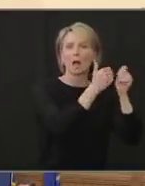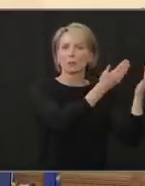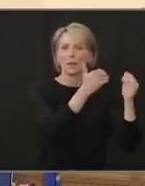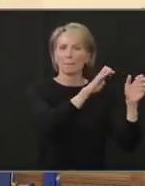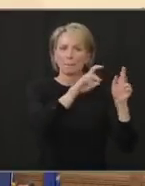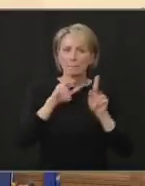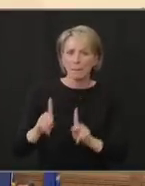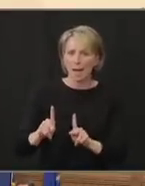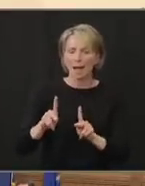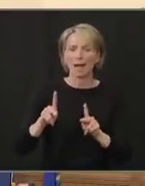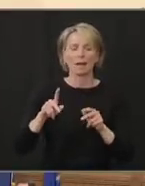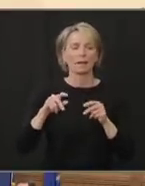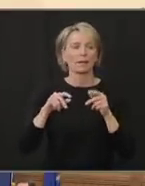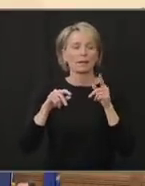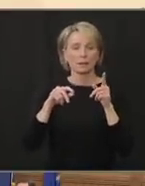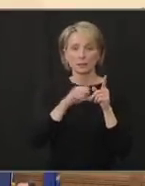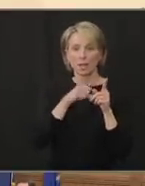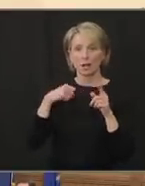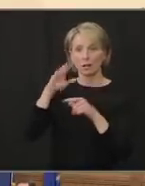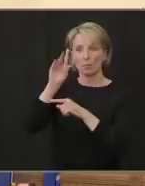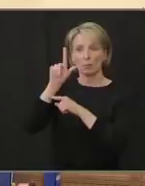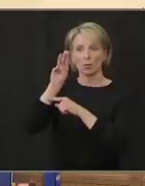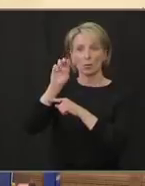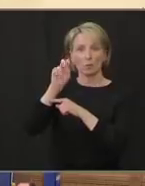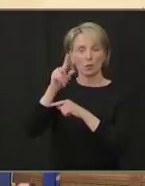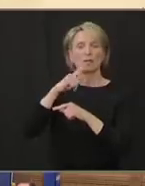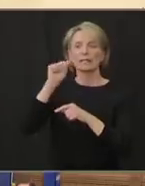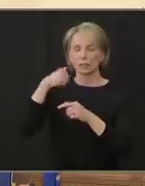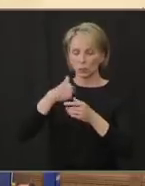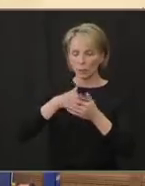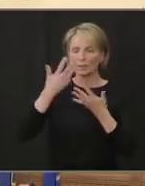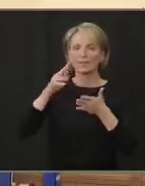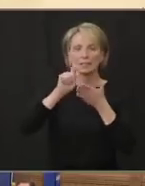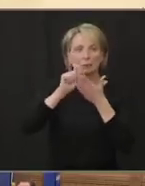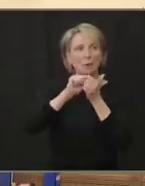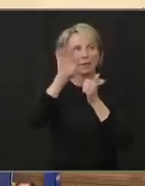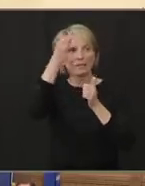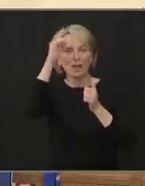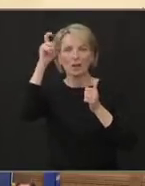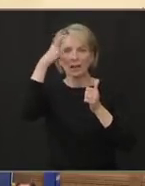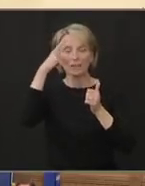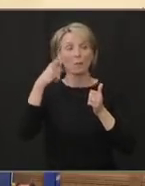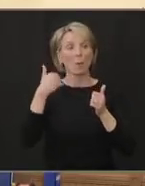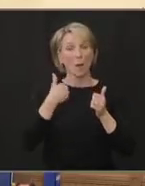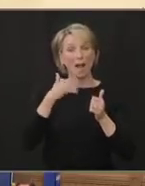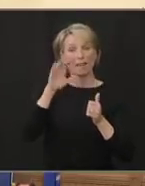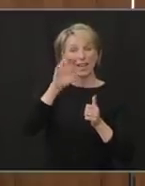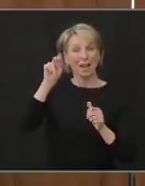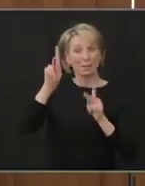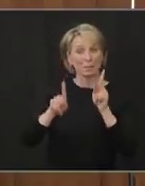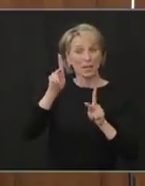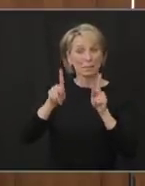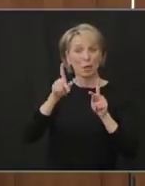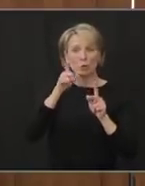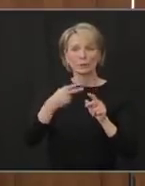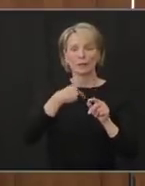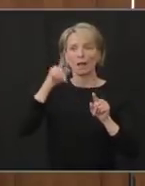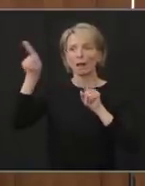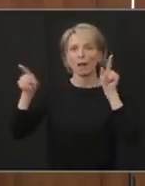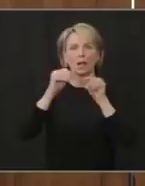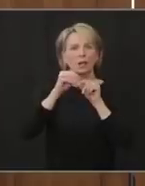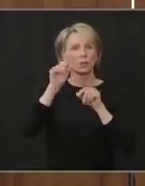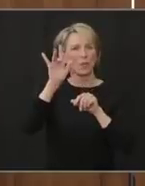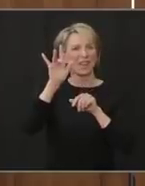a letter together. There are still people stranded in probably more than 25 countries. We have worked,